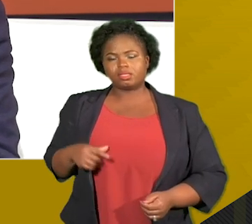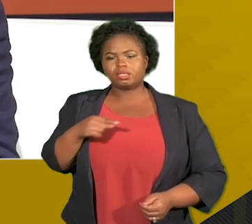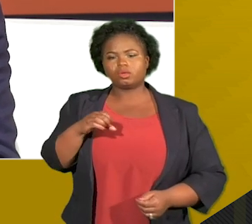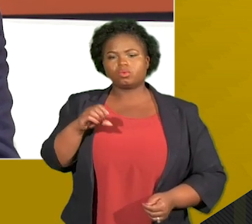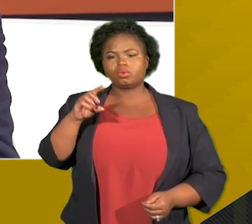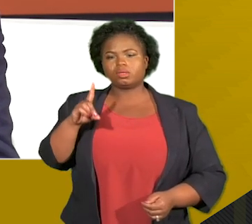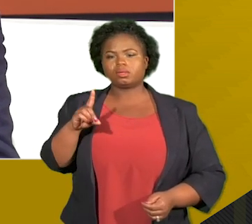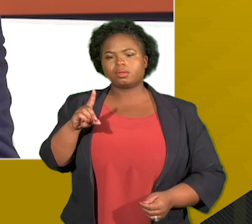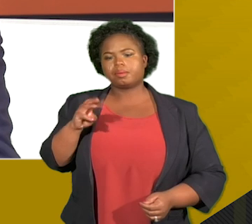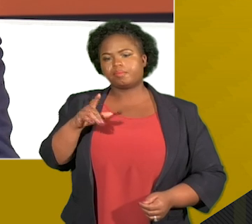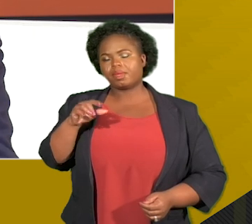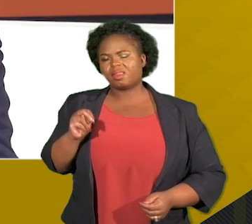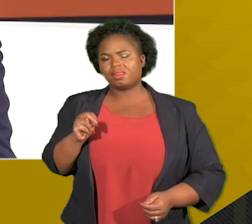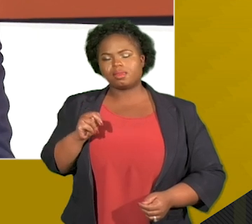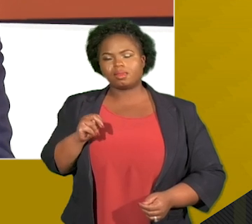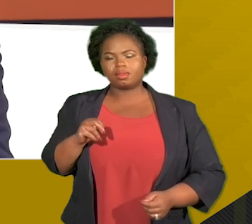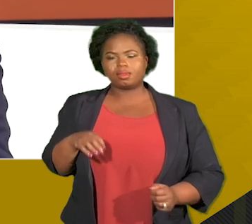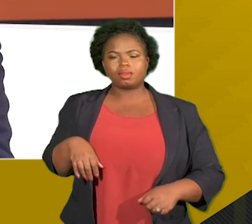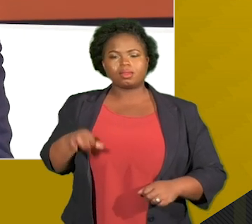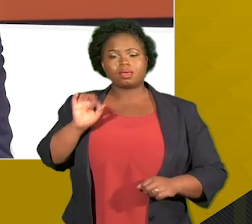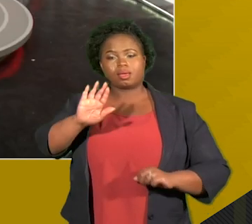Gallery in the middle 1980s and said,